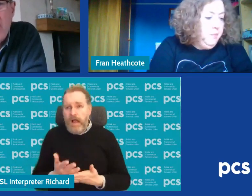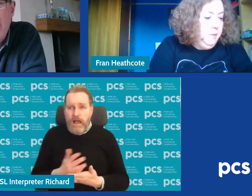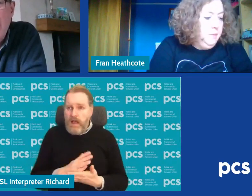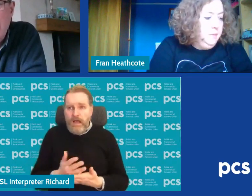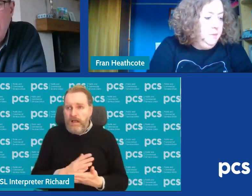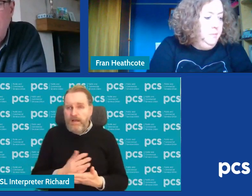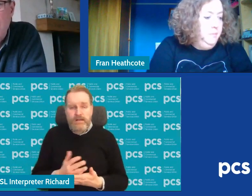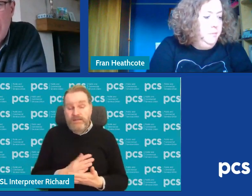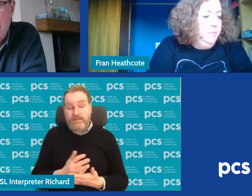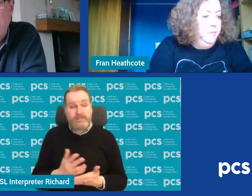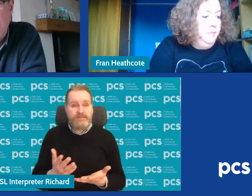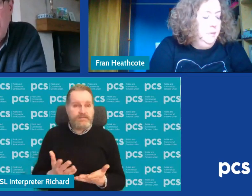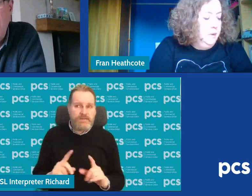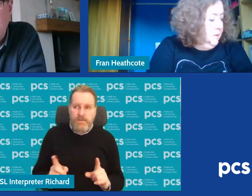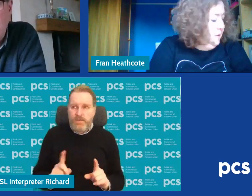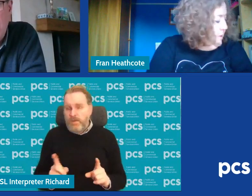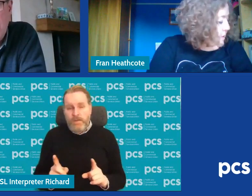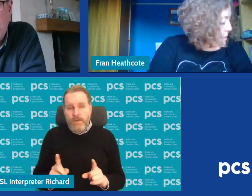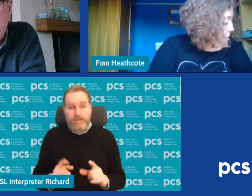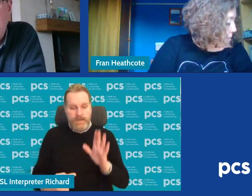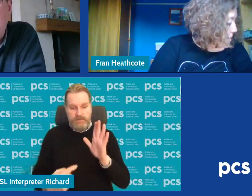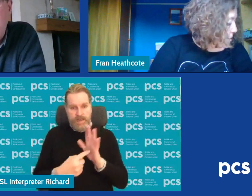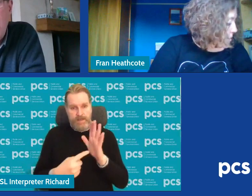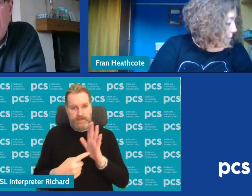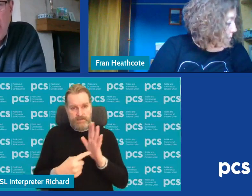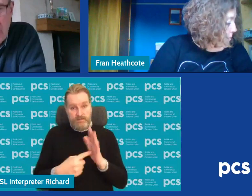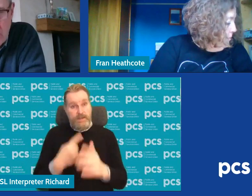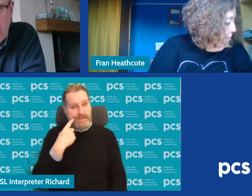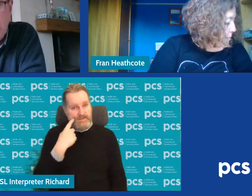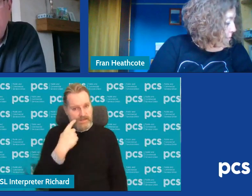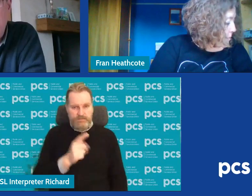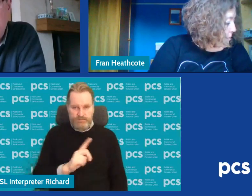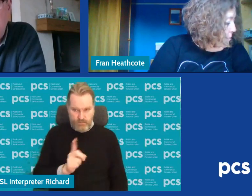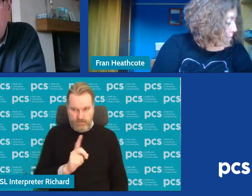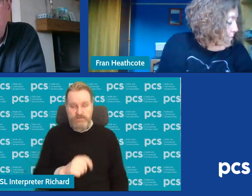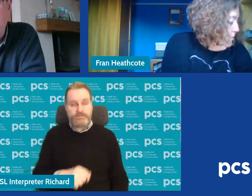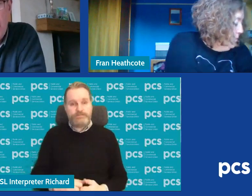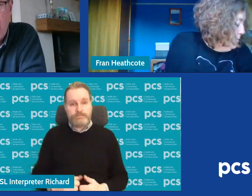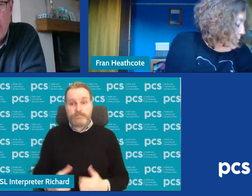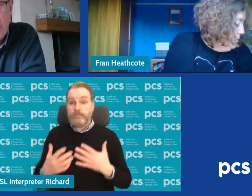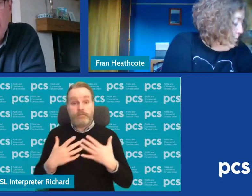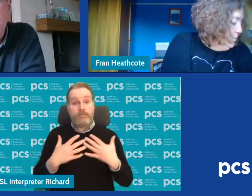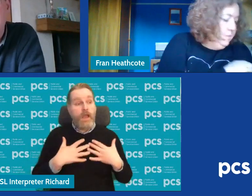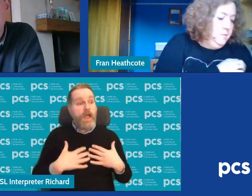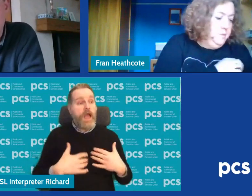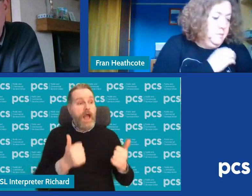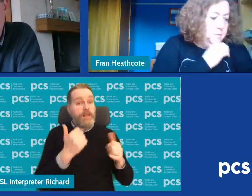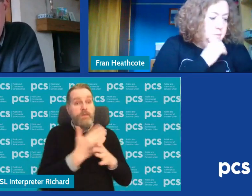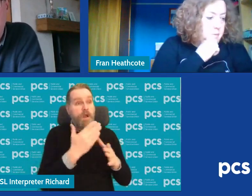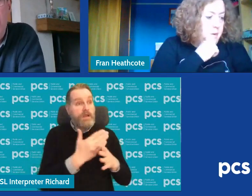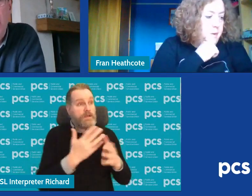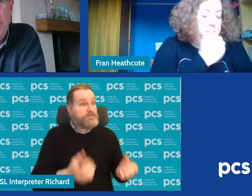very, very easy message to make, which is, if health workers went on strike and got a better offer,